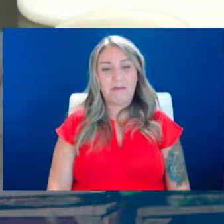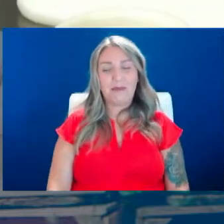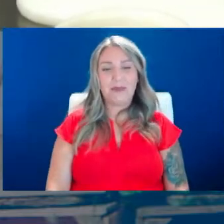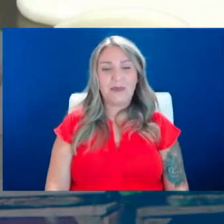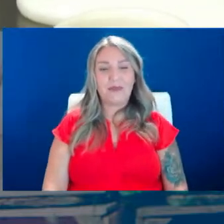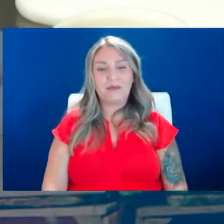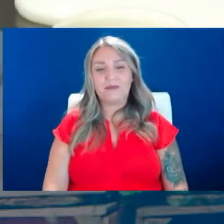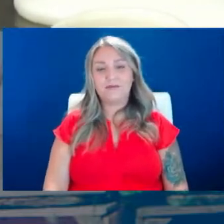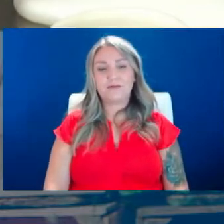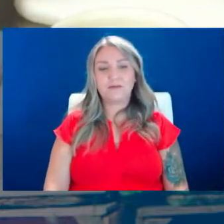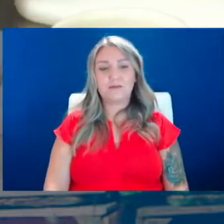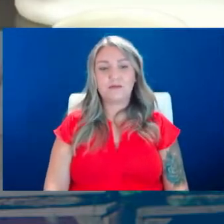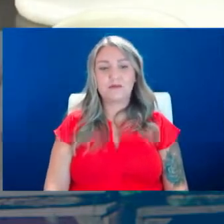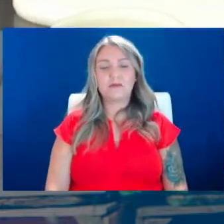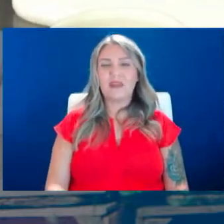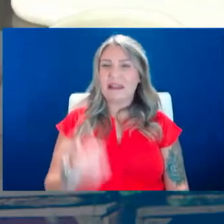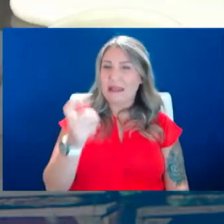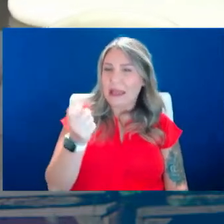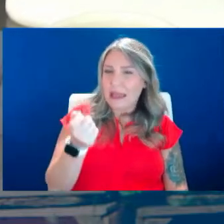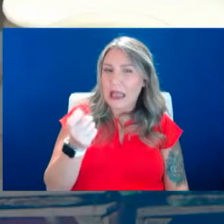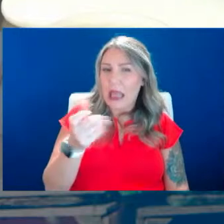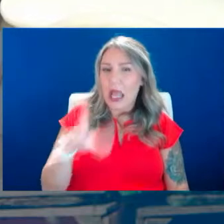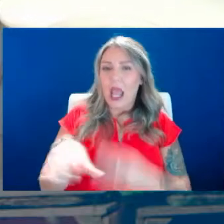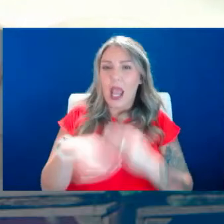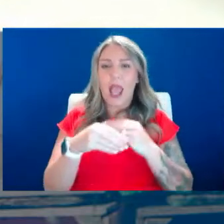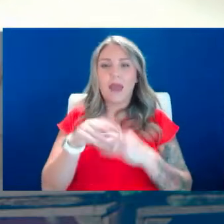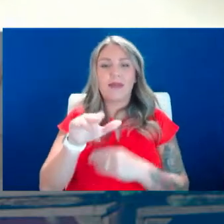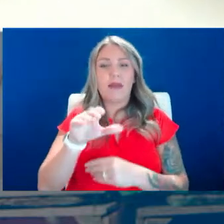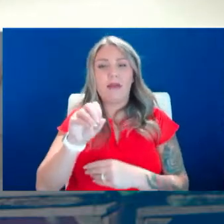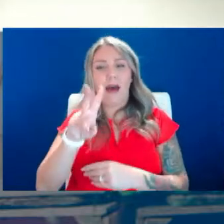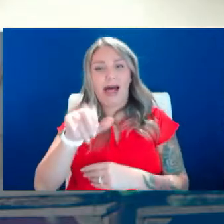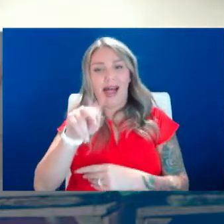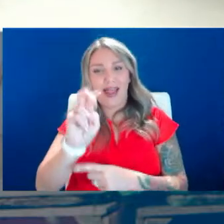So we're going to add a little more of that olive oil.